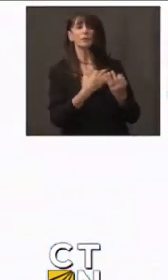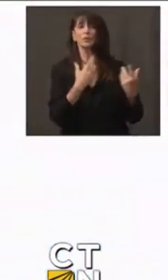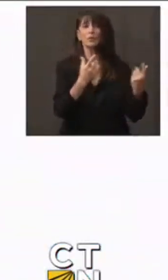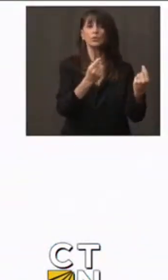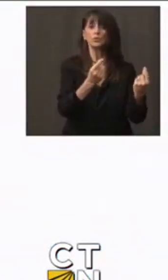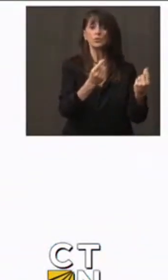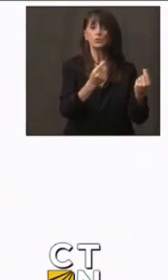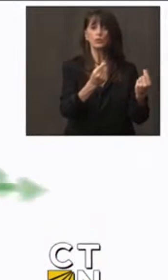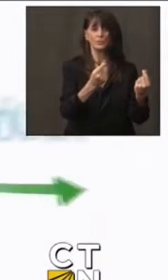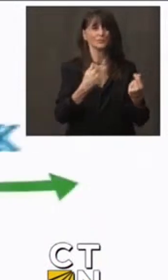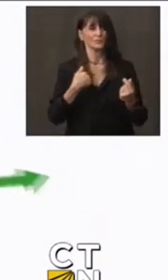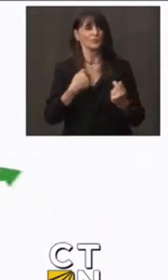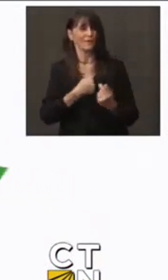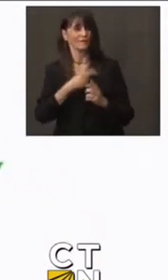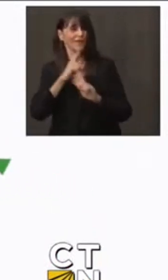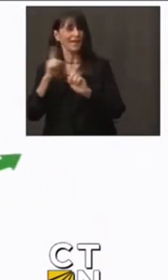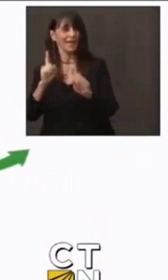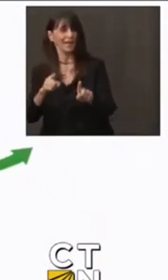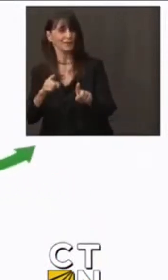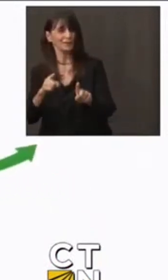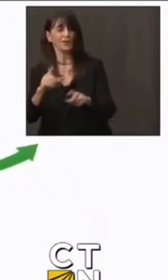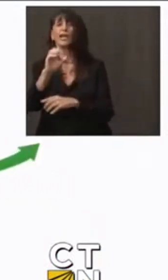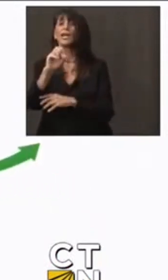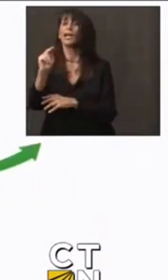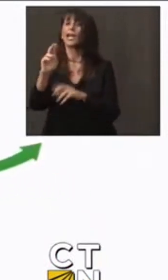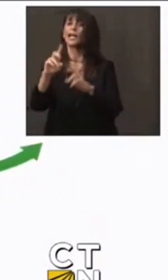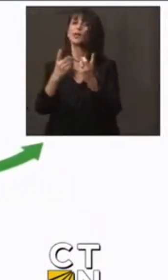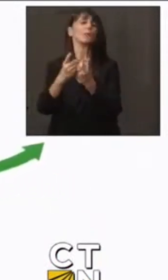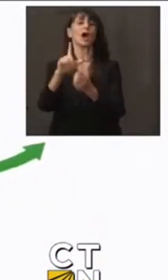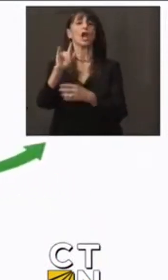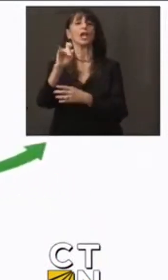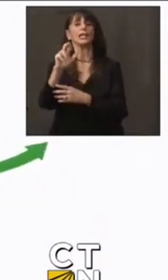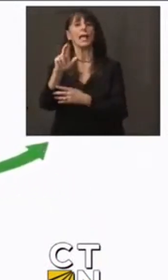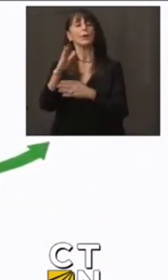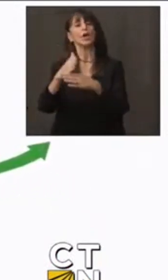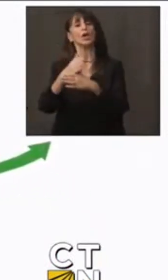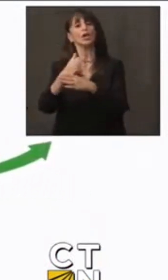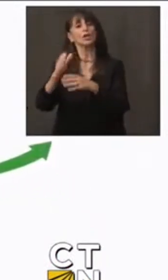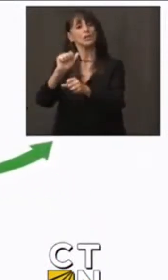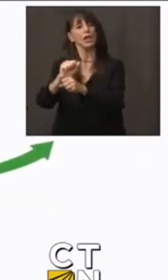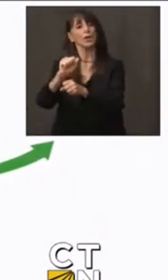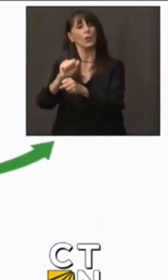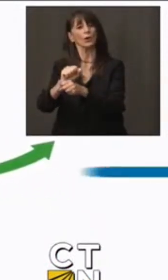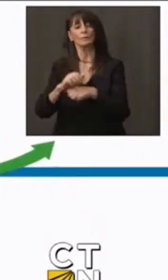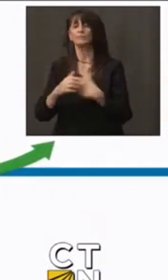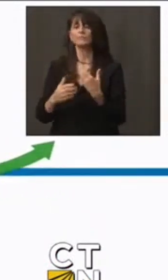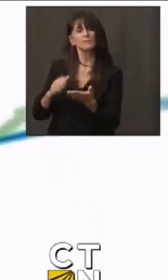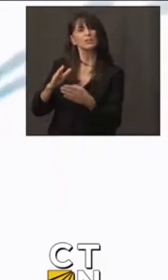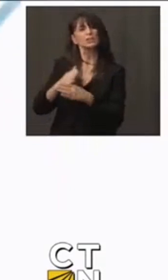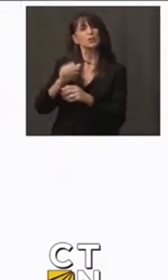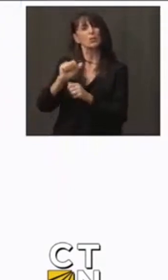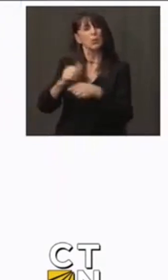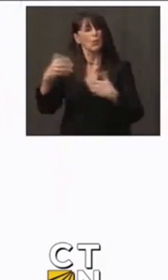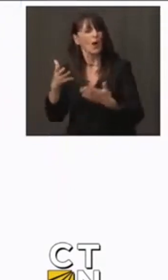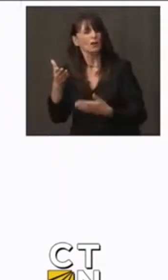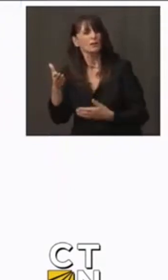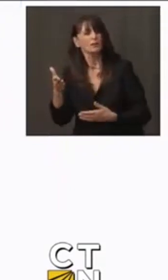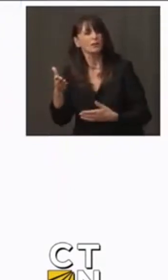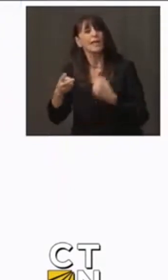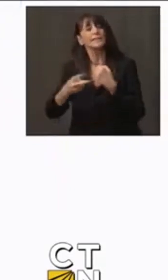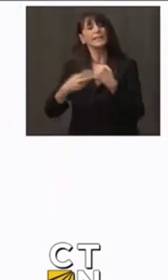answer? The Connecticut Department of Labor's Shared Work Program. The Shared Work Program saves employers